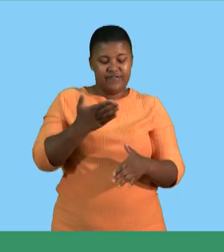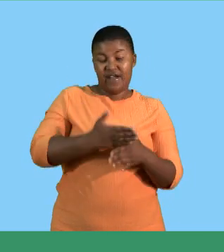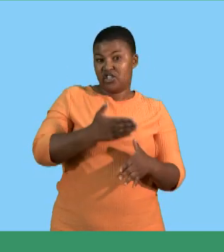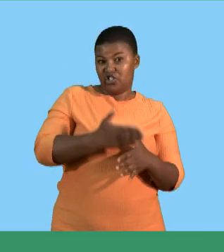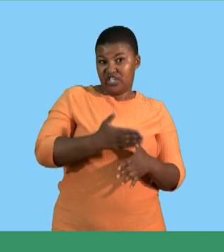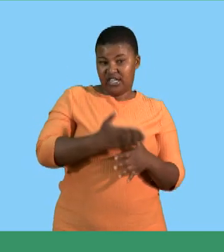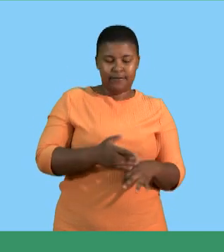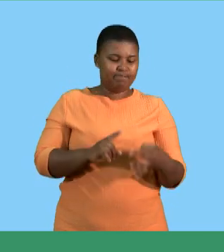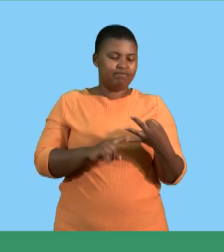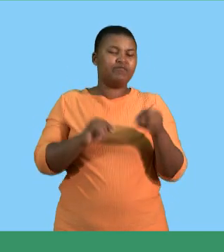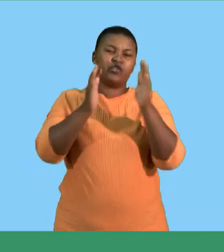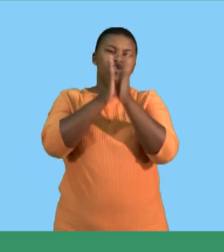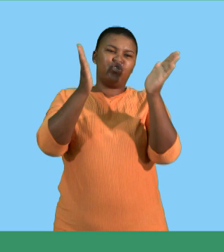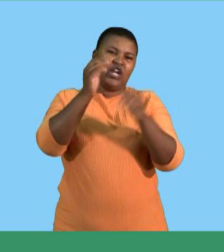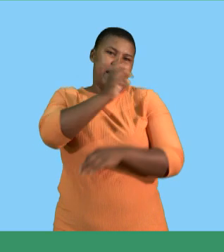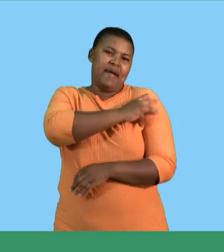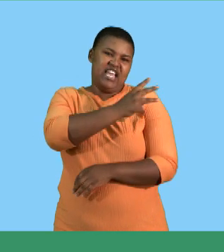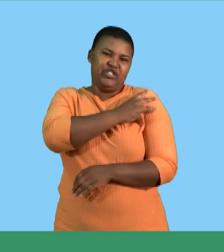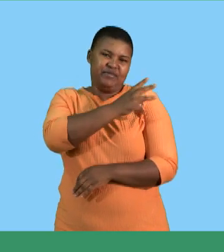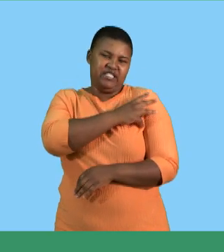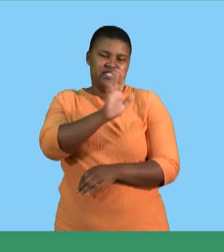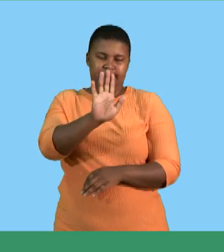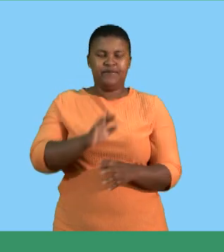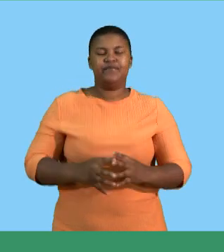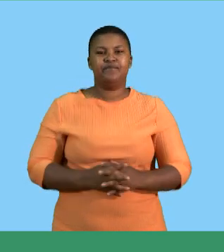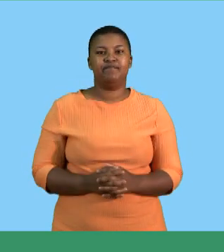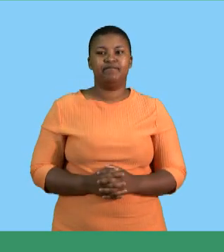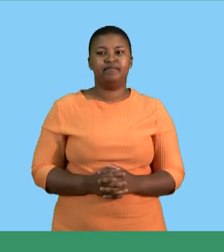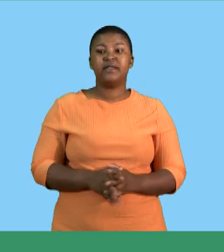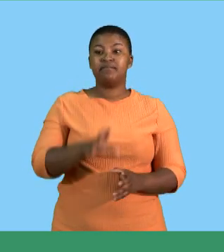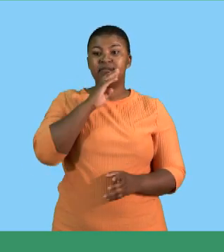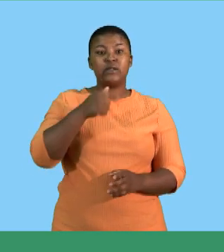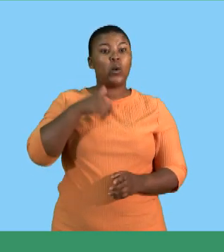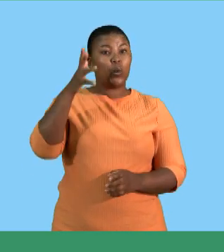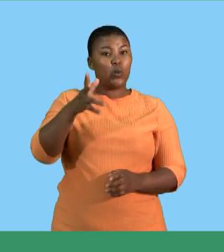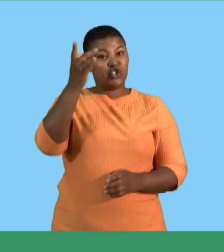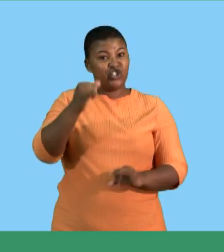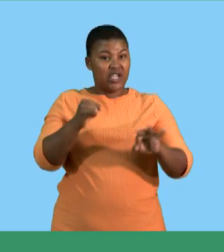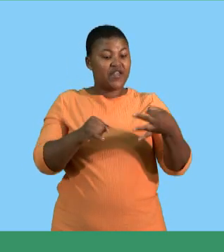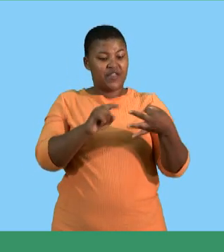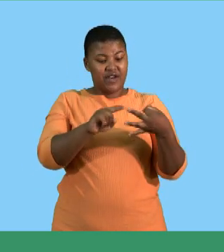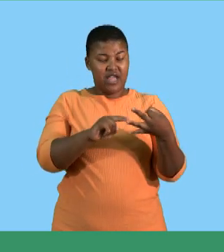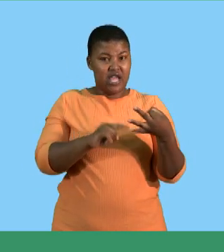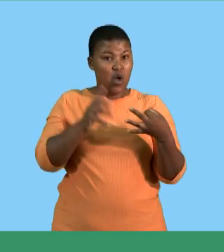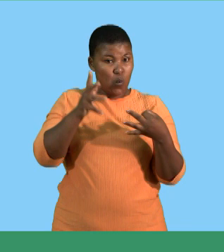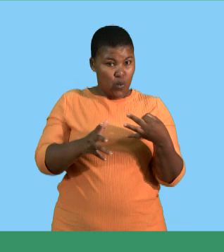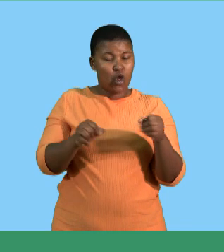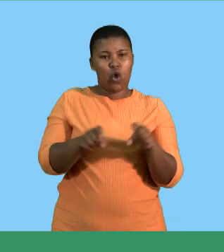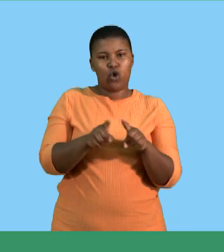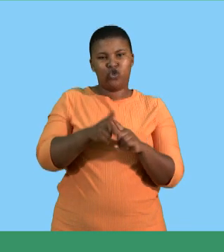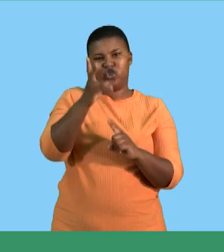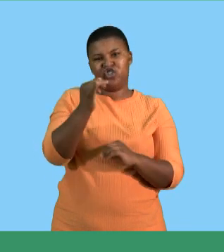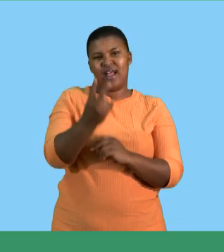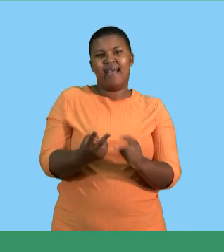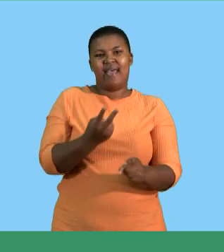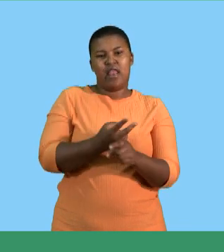financial function, and then our general management function. So we are specifically going to look at those three functions and of course